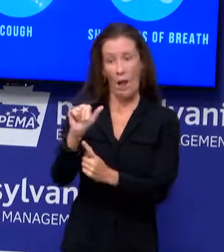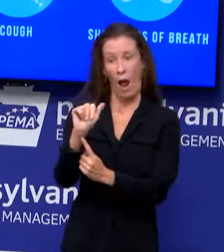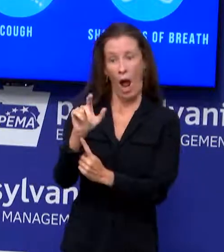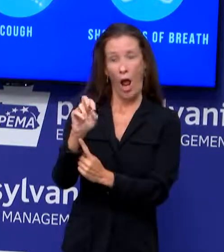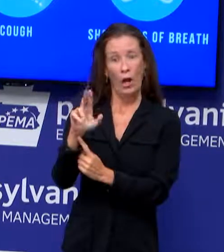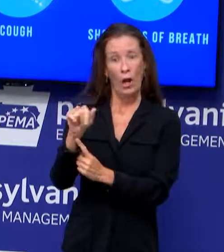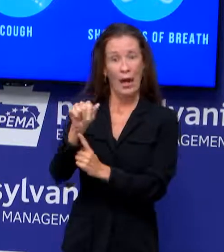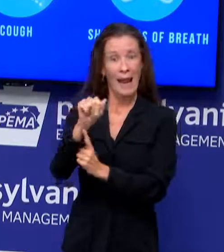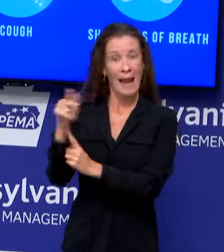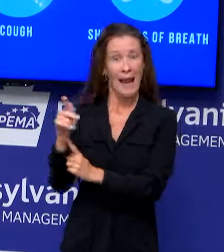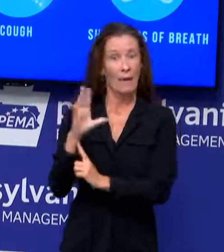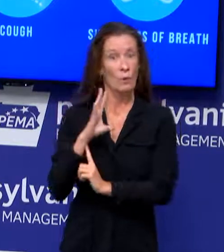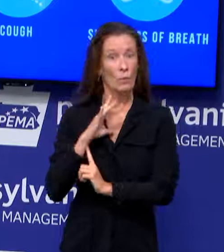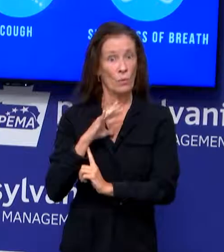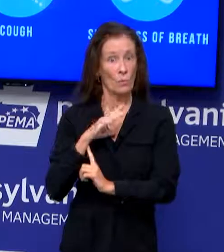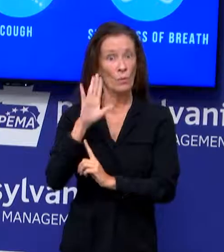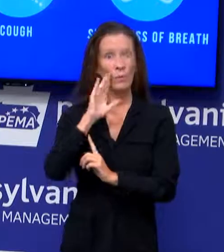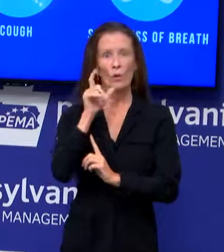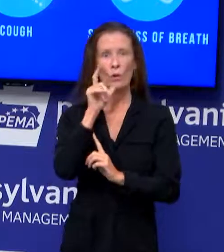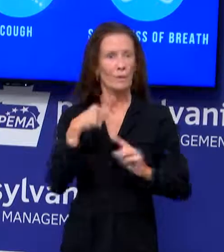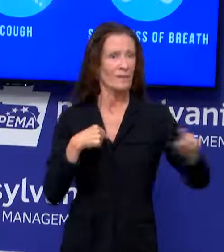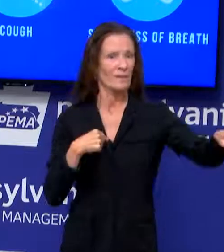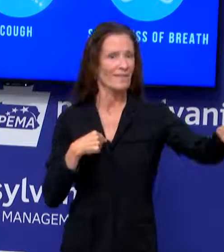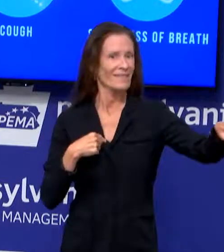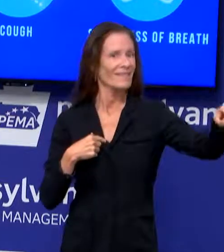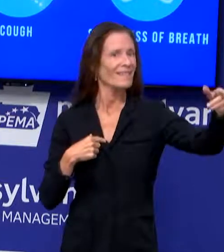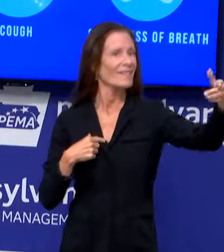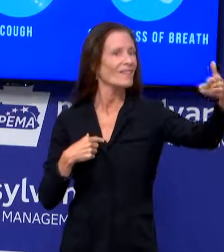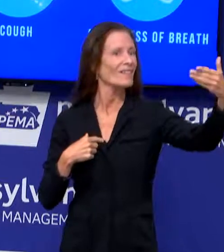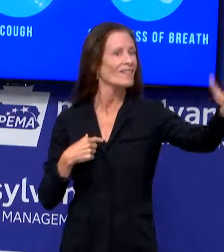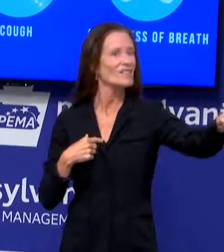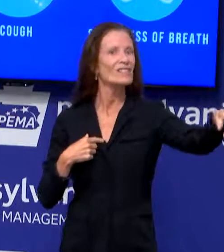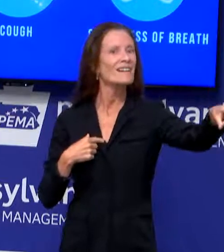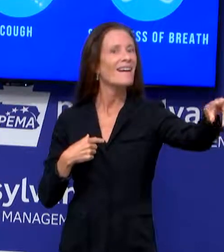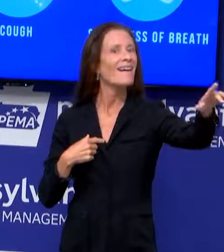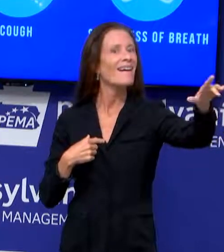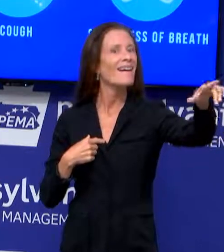close contact with someone who has later tested positive.